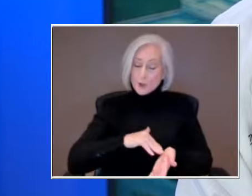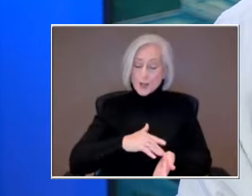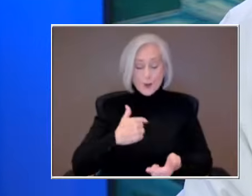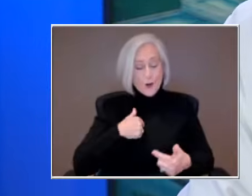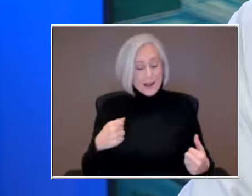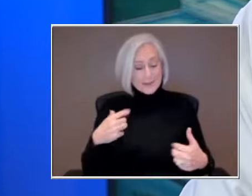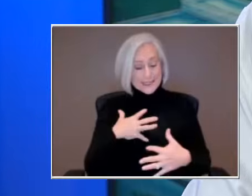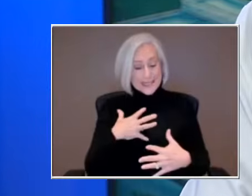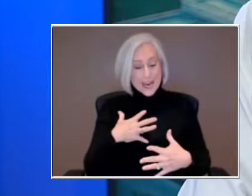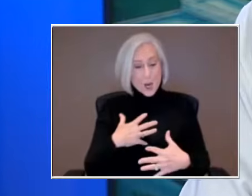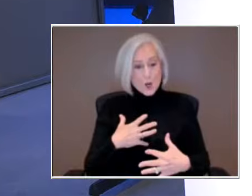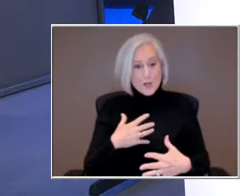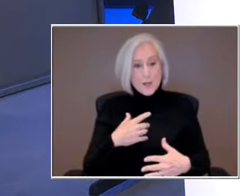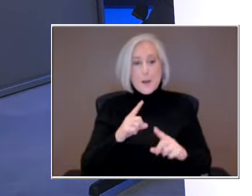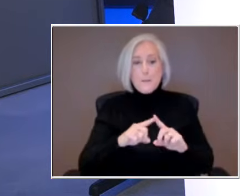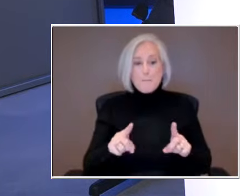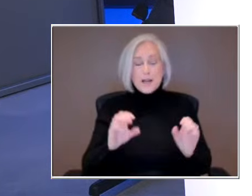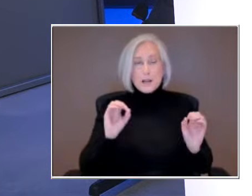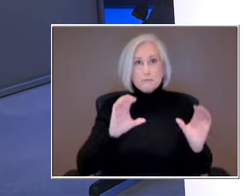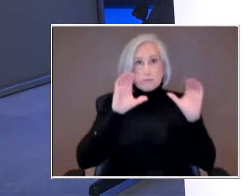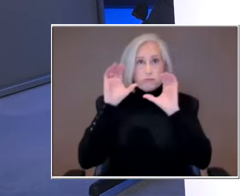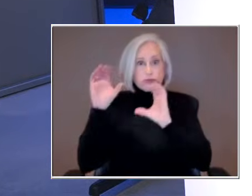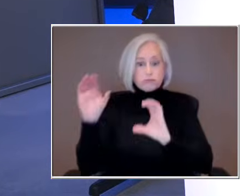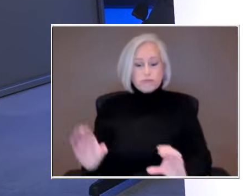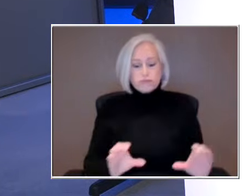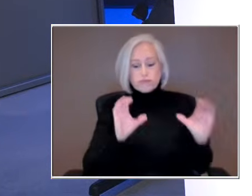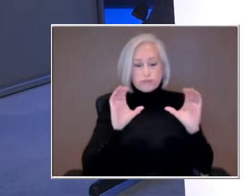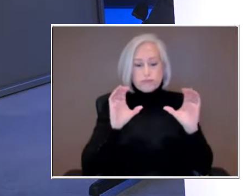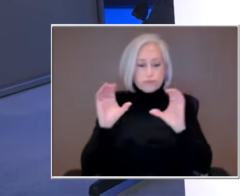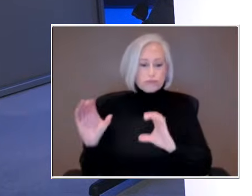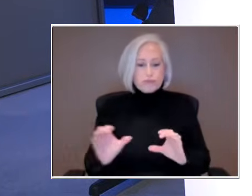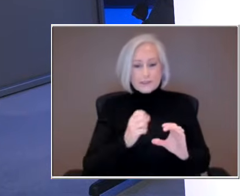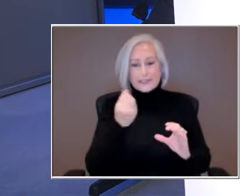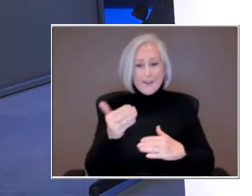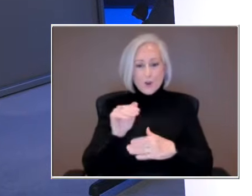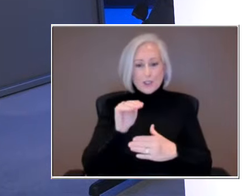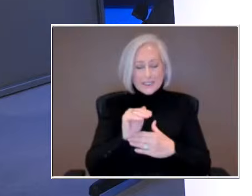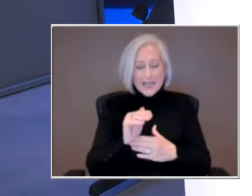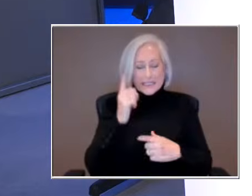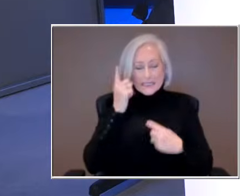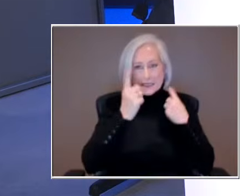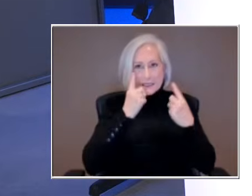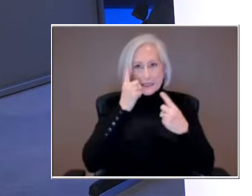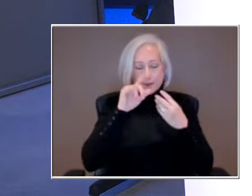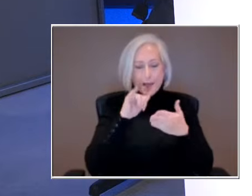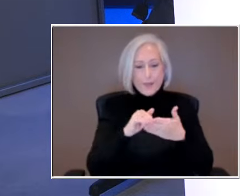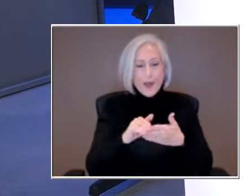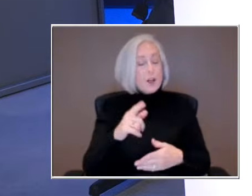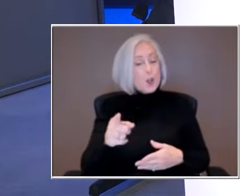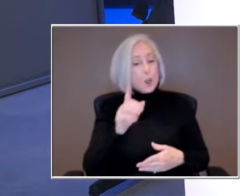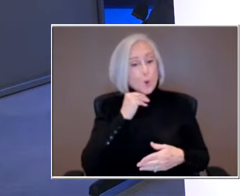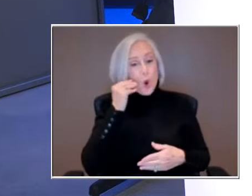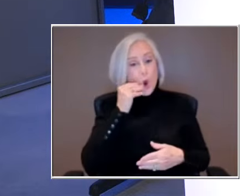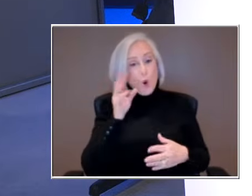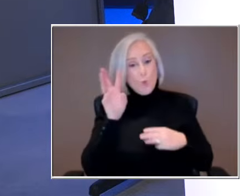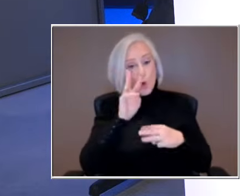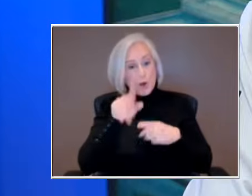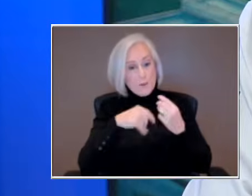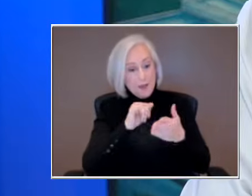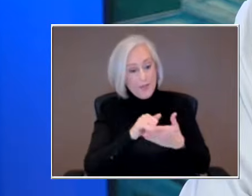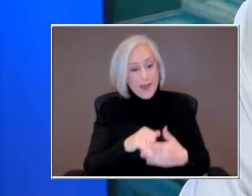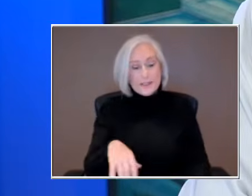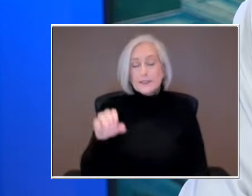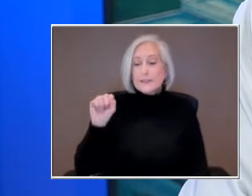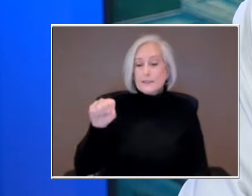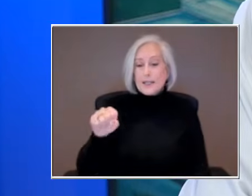at night for a few nights until things settled down. So you were at home. Oh yeah, this was, and the whole team I work with,